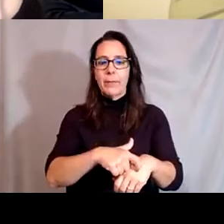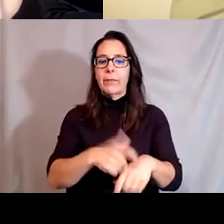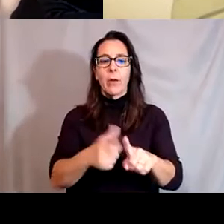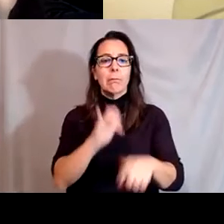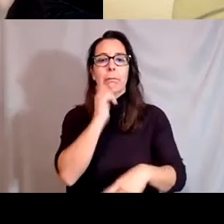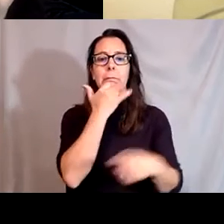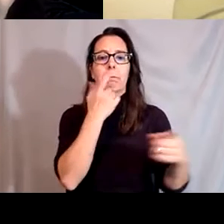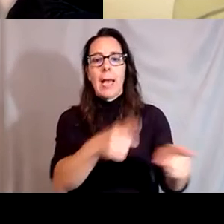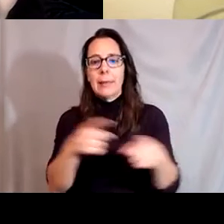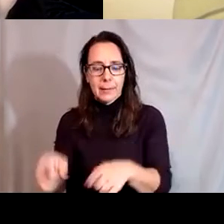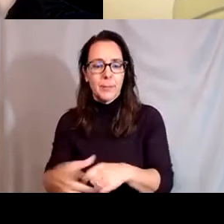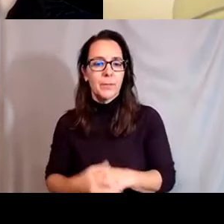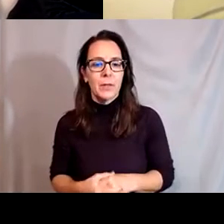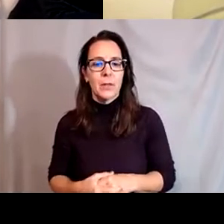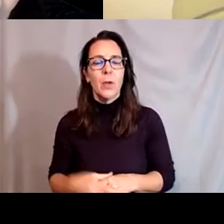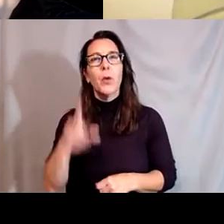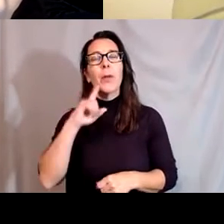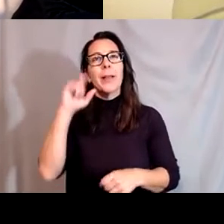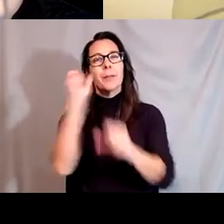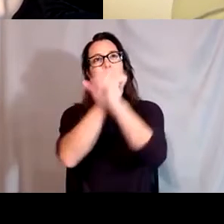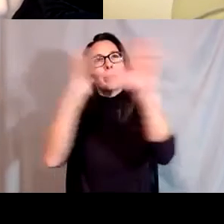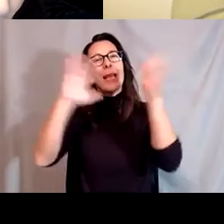the way that we think about disability,